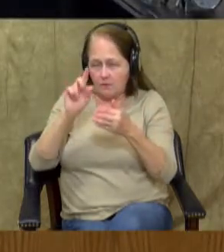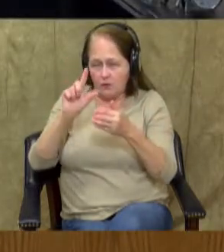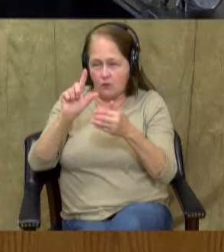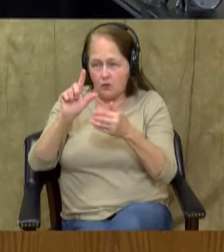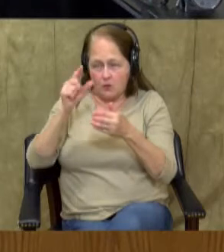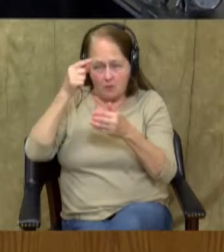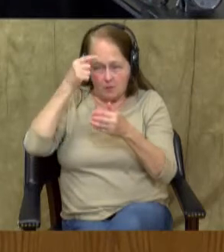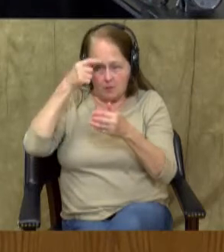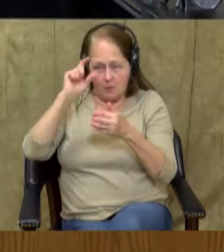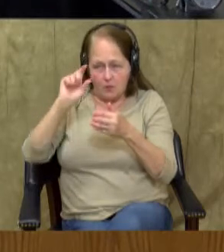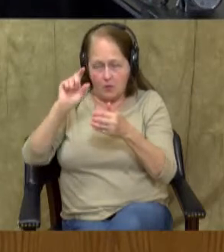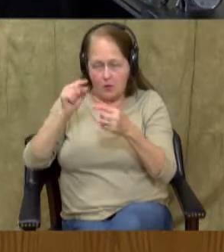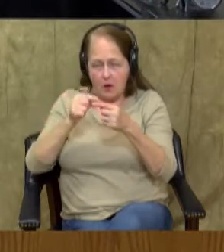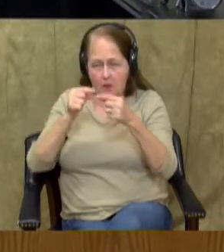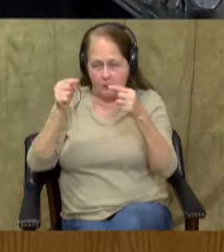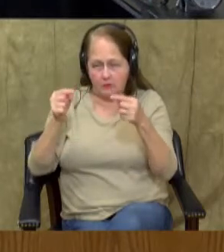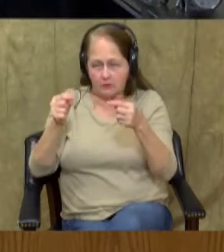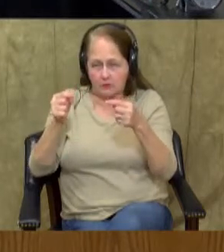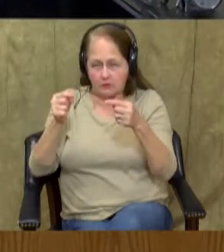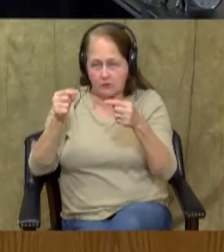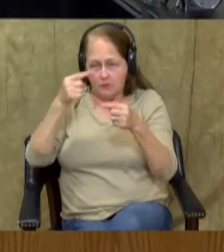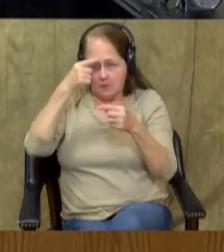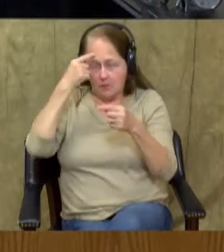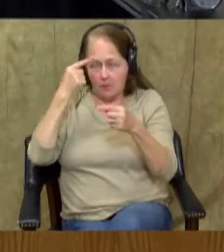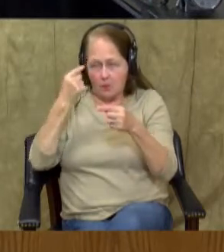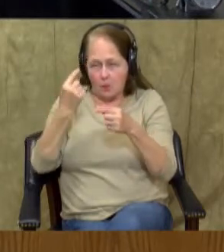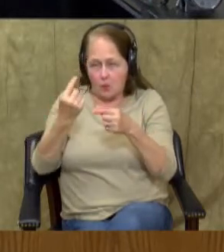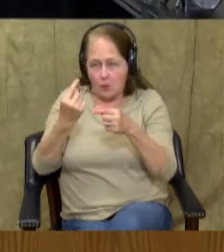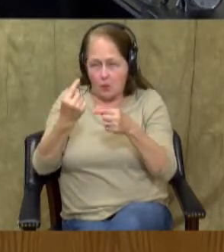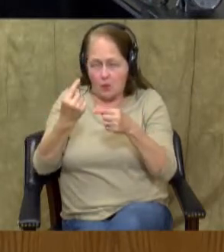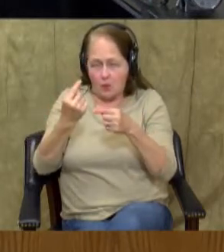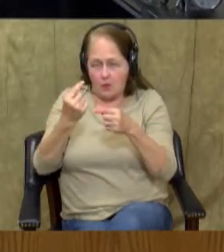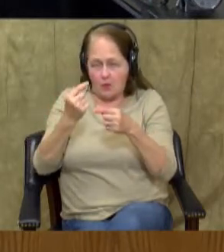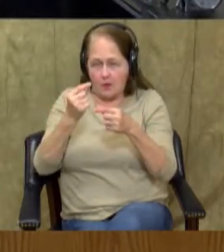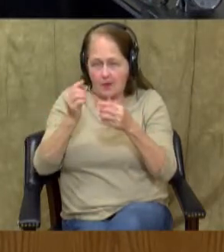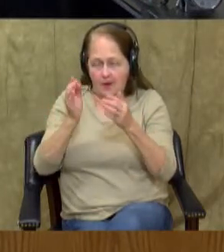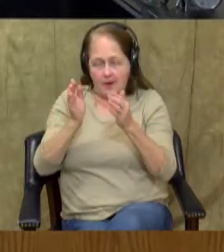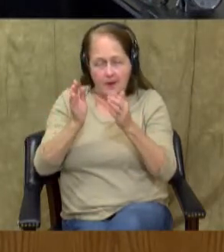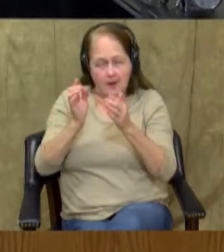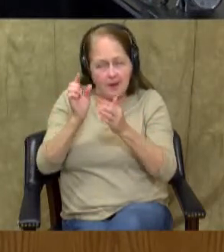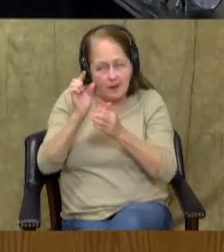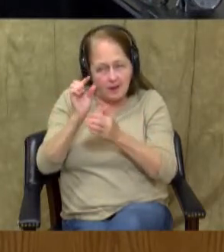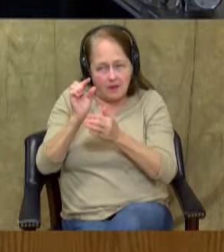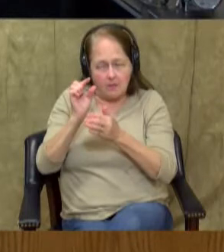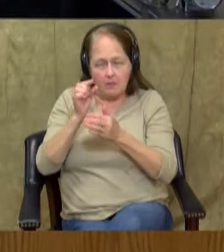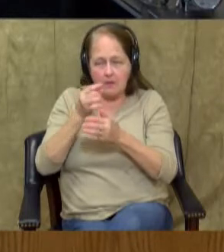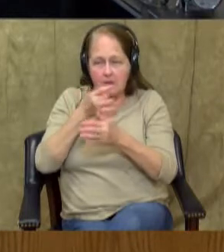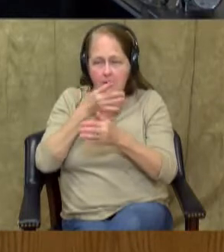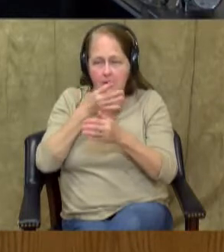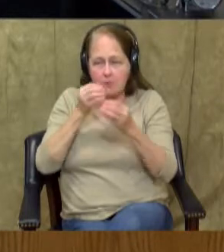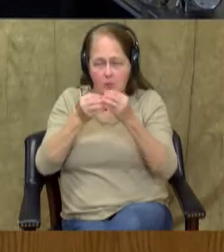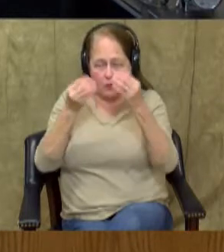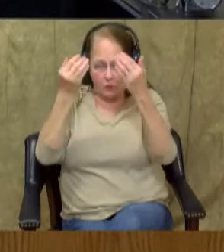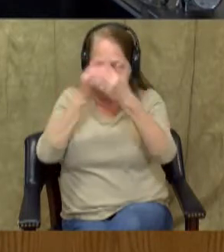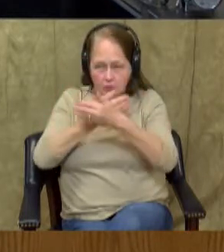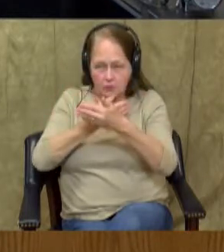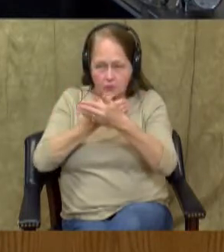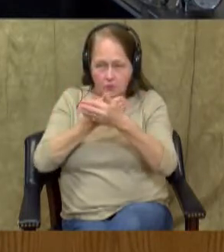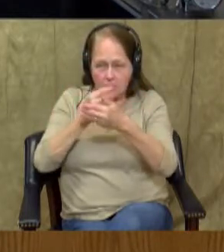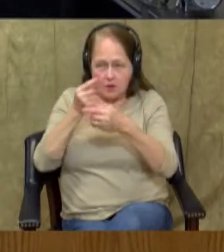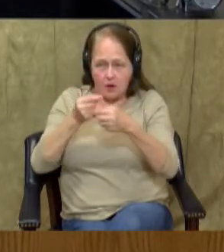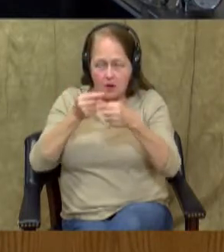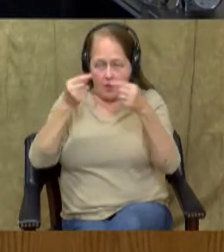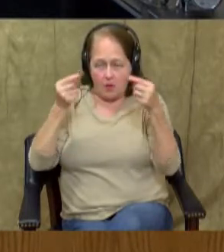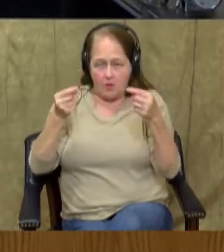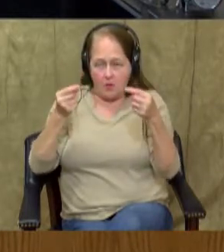moons and gibbous moons are opposites because one of them is just a little bit of light and more darkness, and the other one is the opposite,